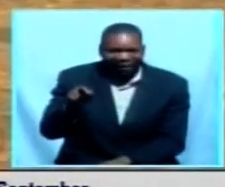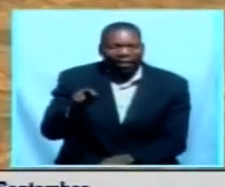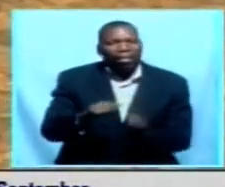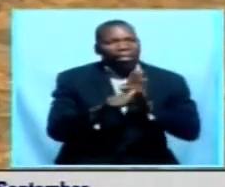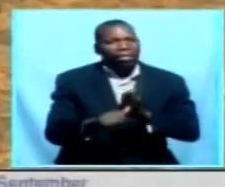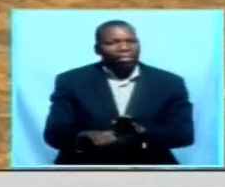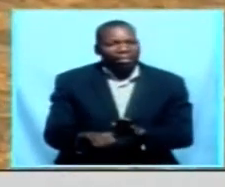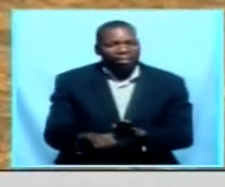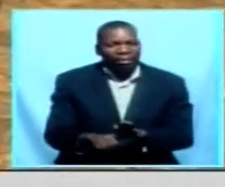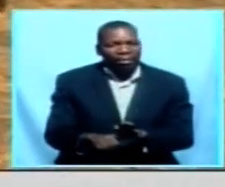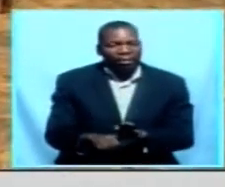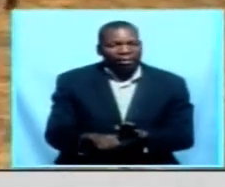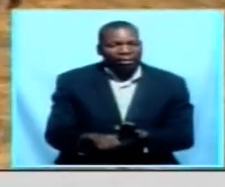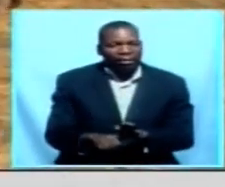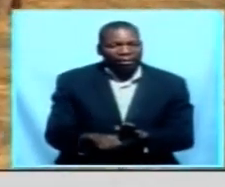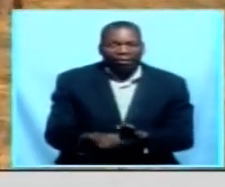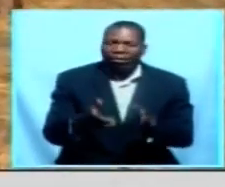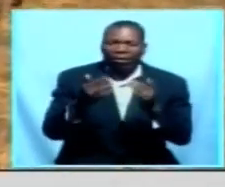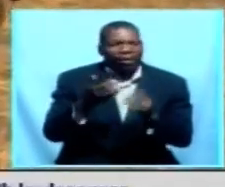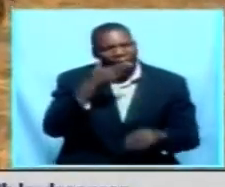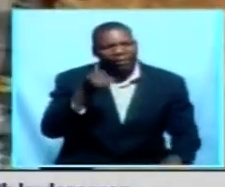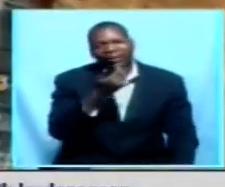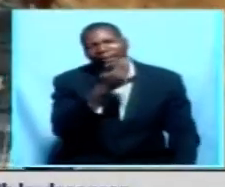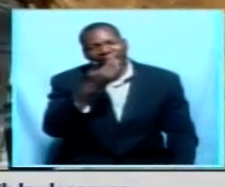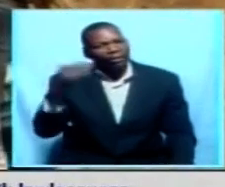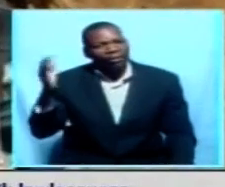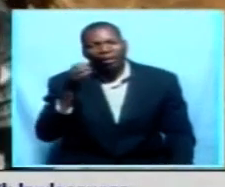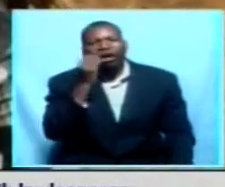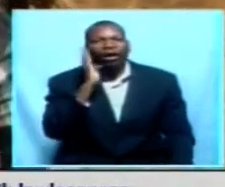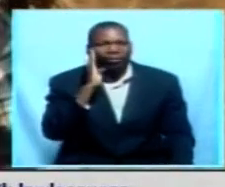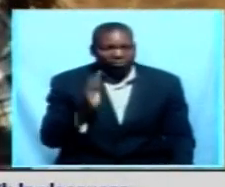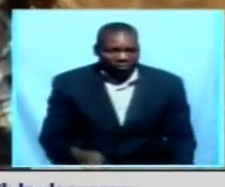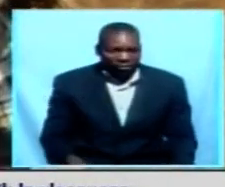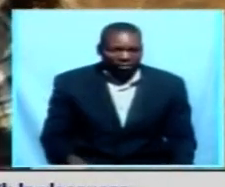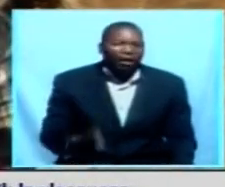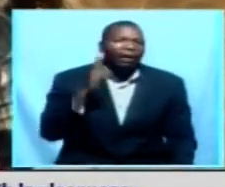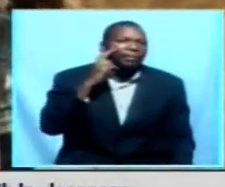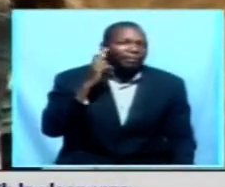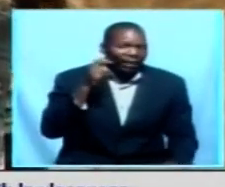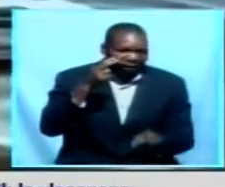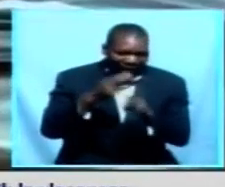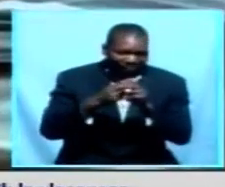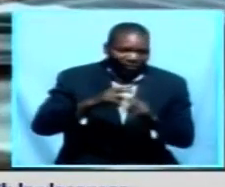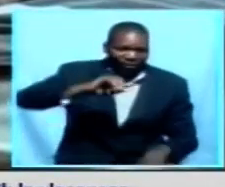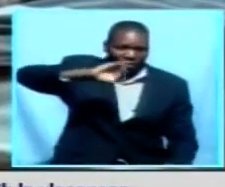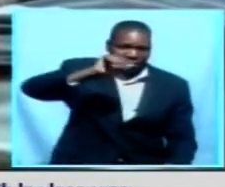cannot stand the attacks and wants to go back home. Anabwera mudara wina ngusowa chibemba Jackson ni mpongozi